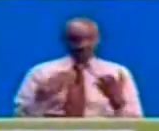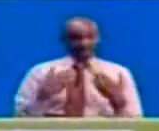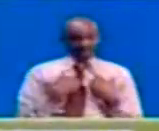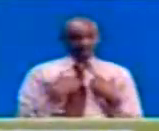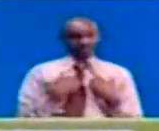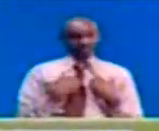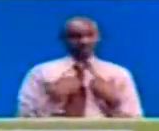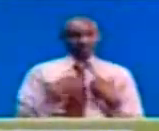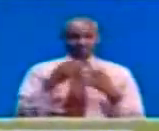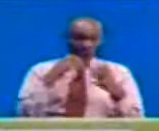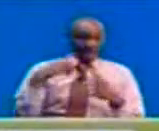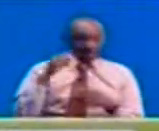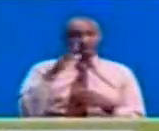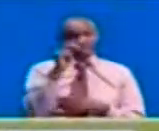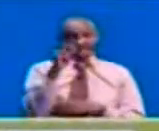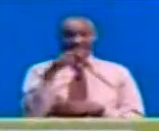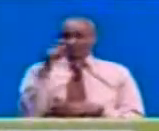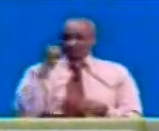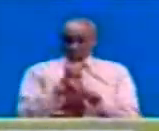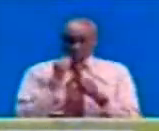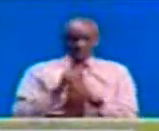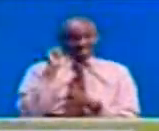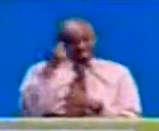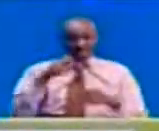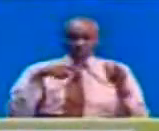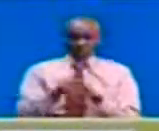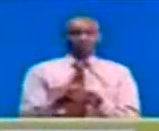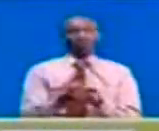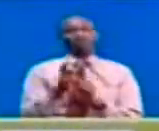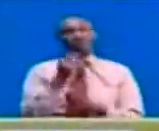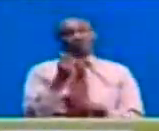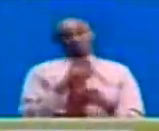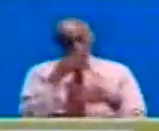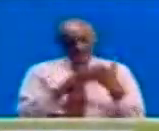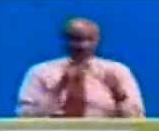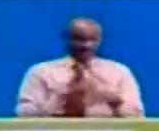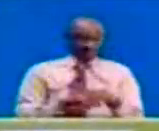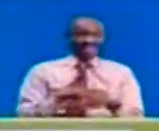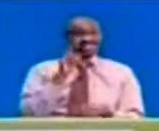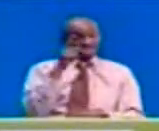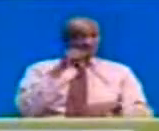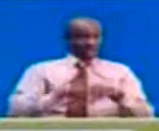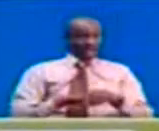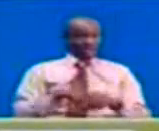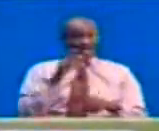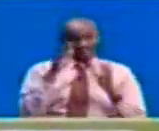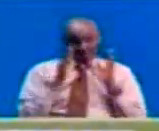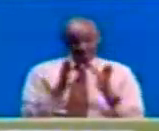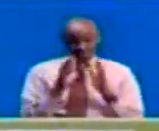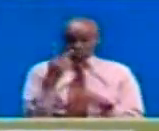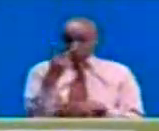first half before Brian Saina leveled for Kenya Police minutes before halftime. In the second half, Brian Kaina and Francis